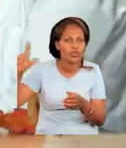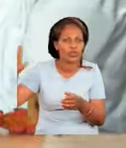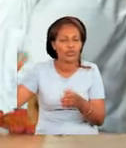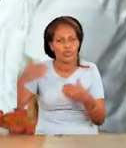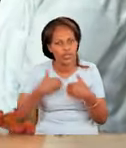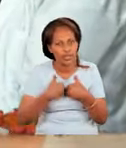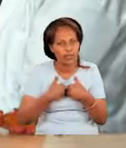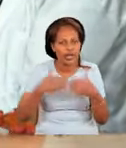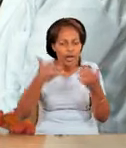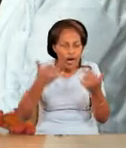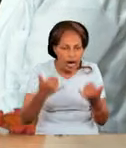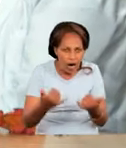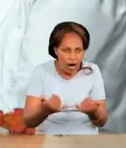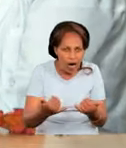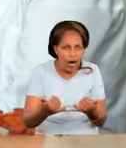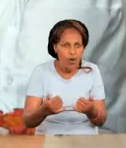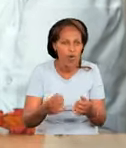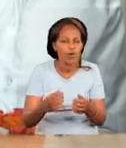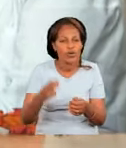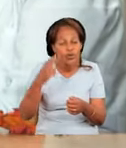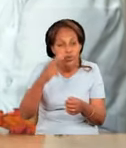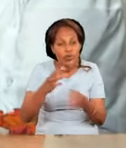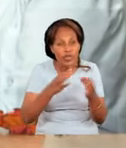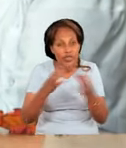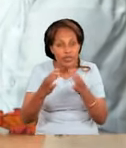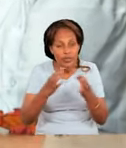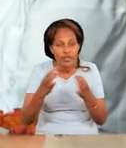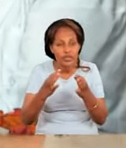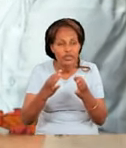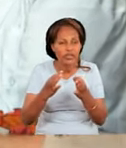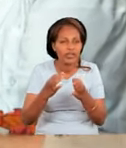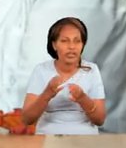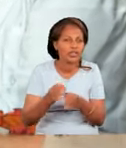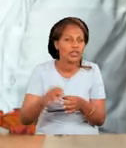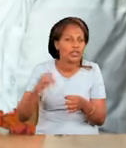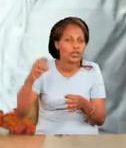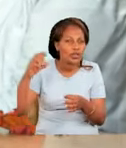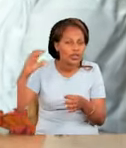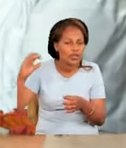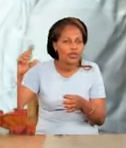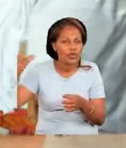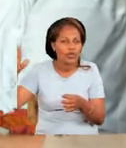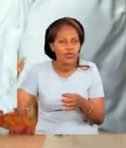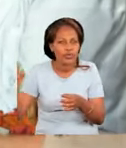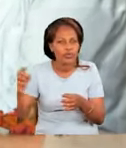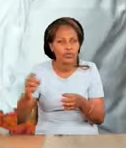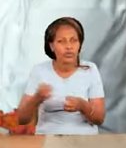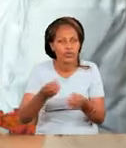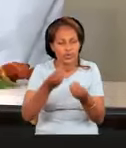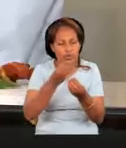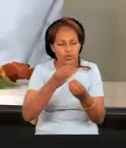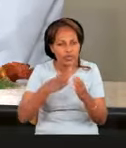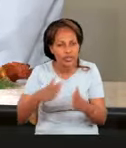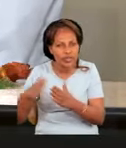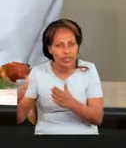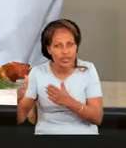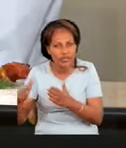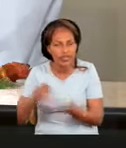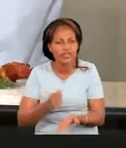to me how chlorophyll is important for photosynthesis or for preparing food. What